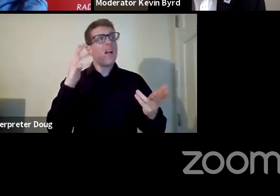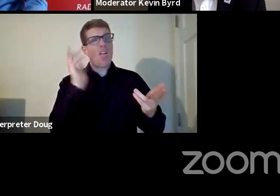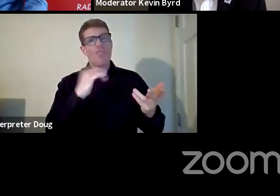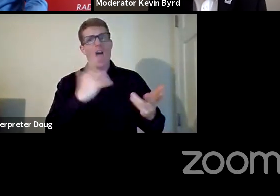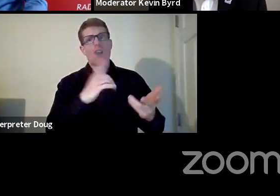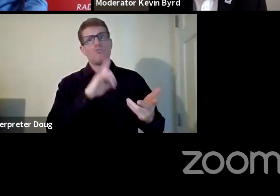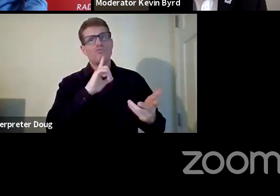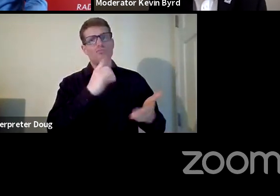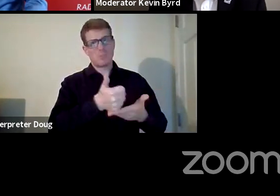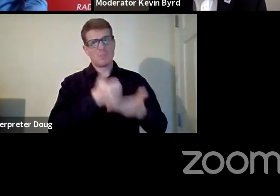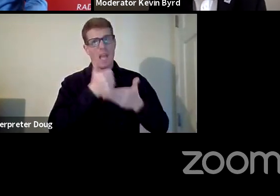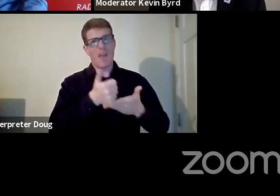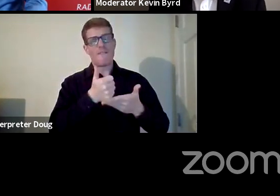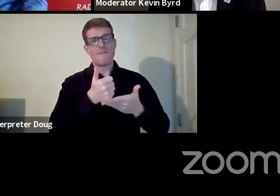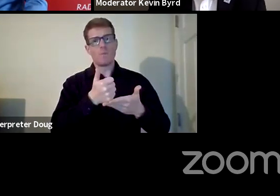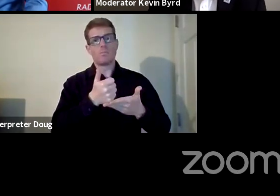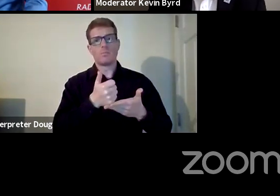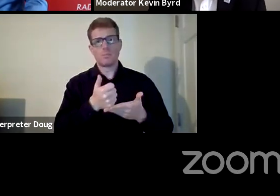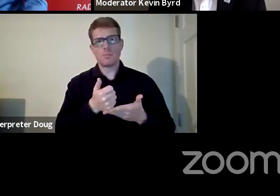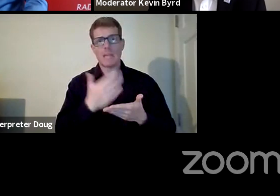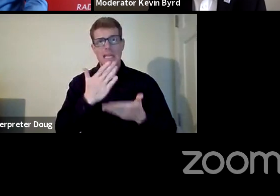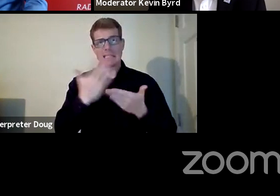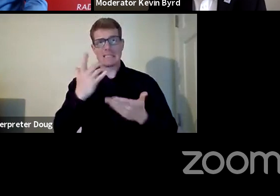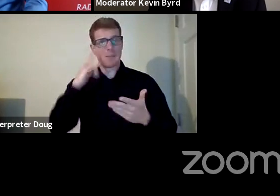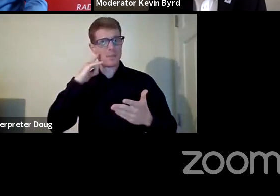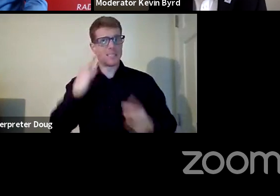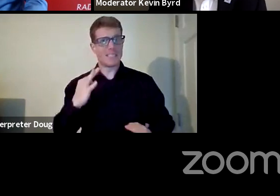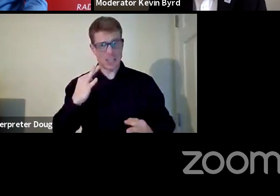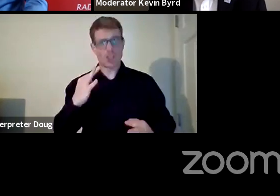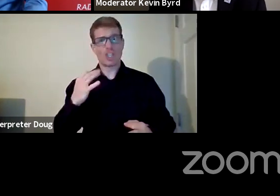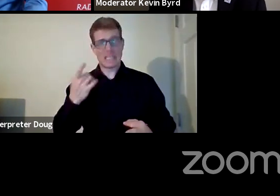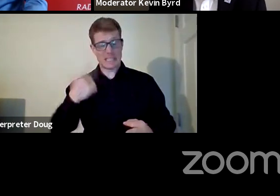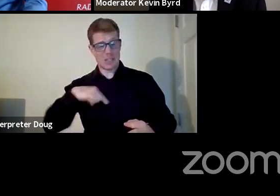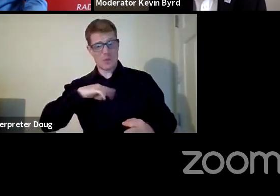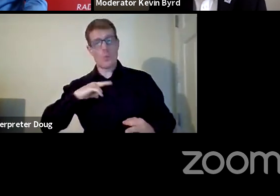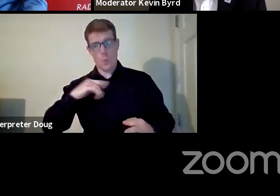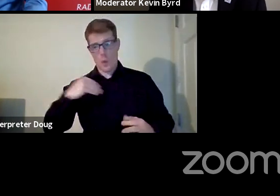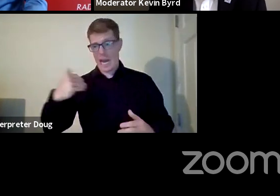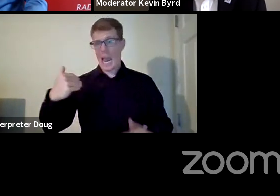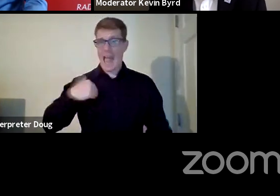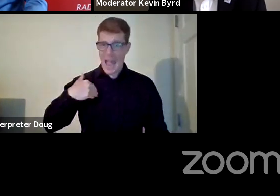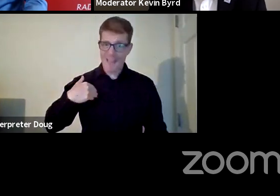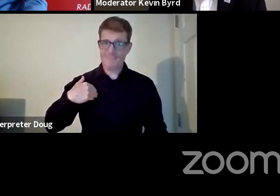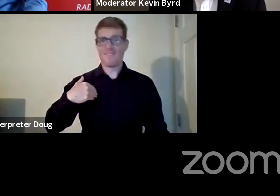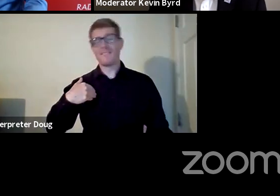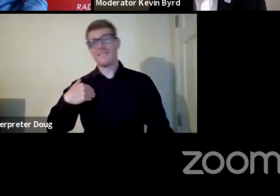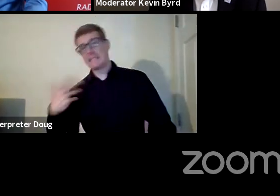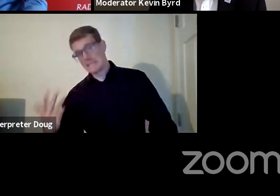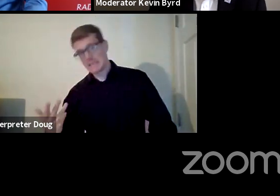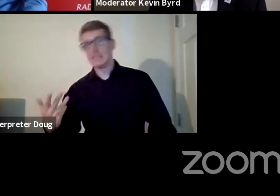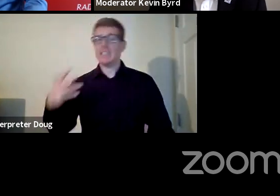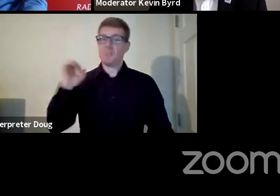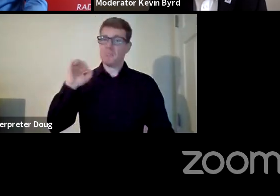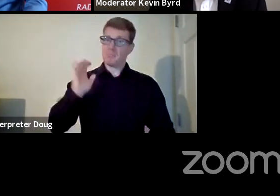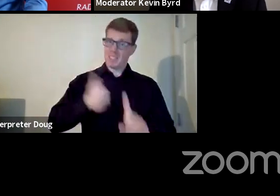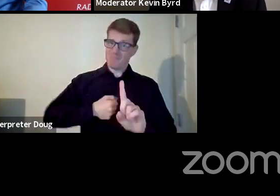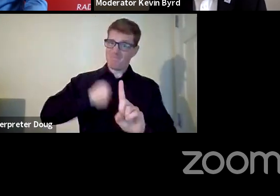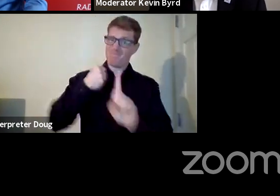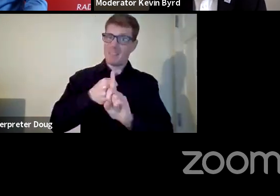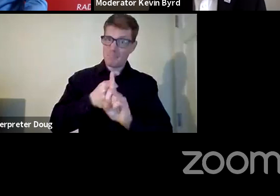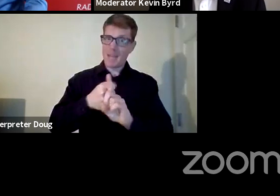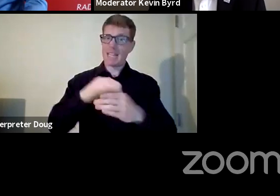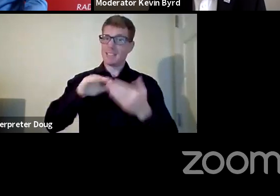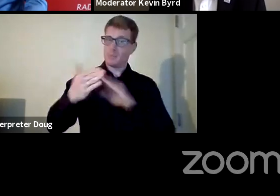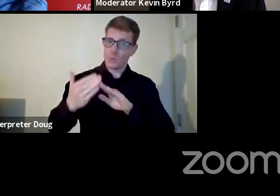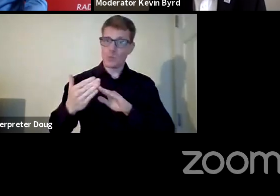be made in a vacuum. They have huge impact on our local communities, especially in Blacksburg or Virginia Tech. The other really